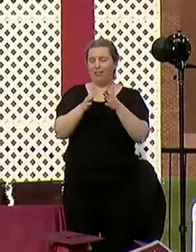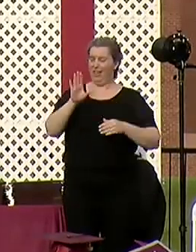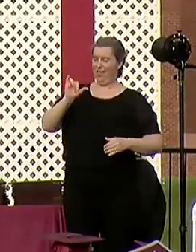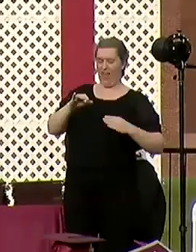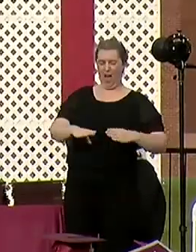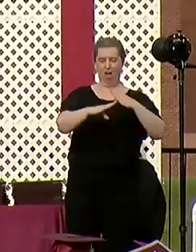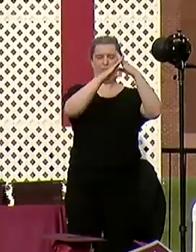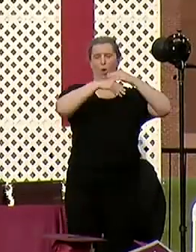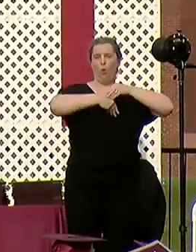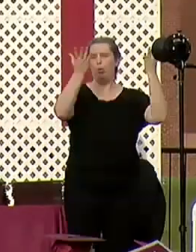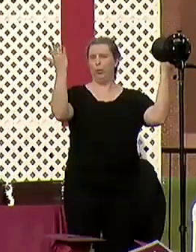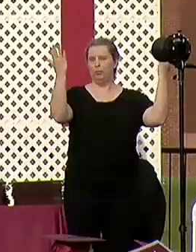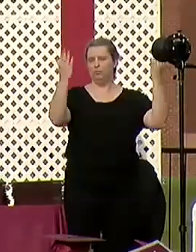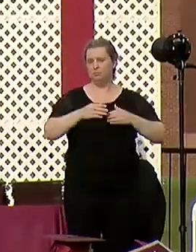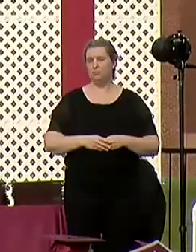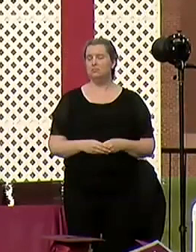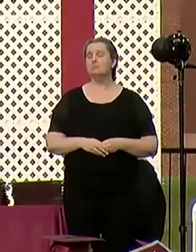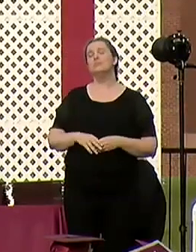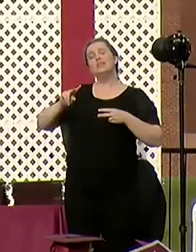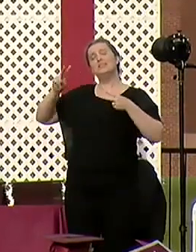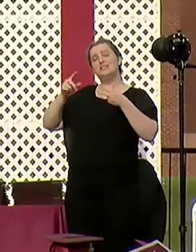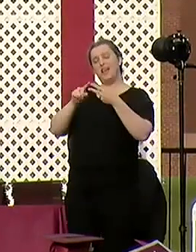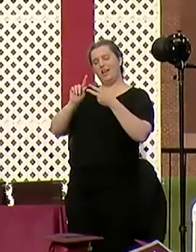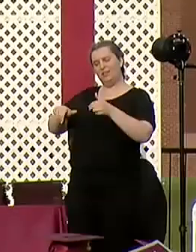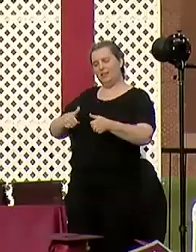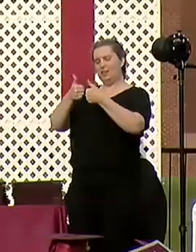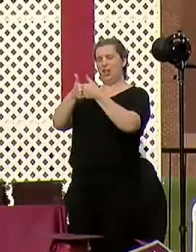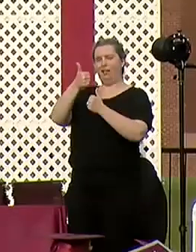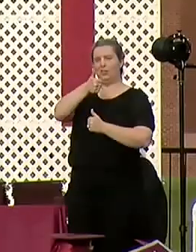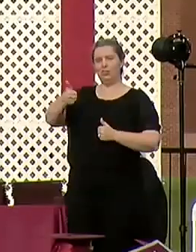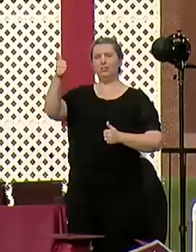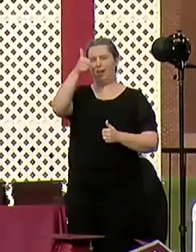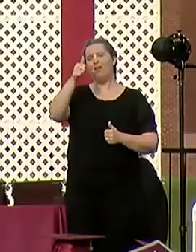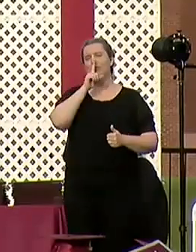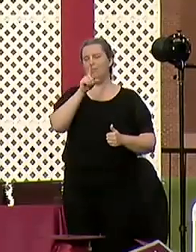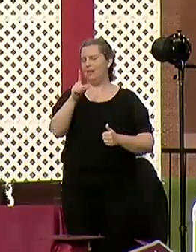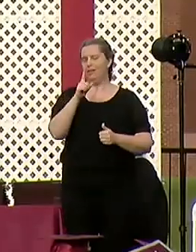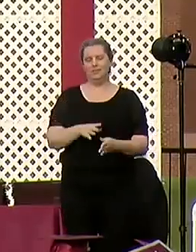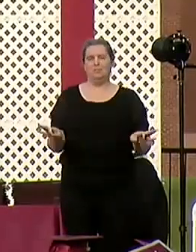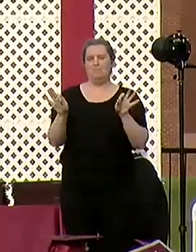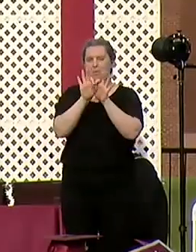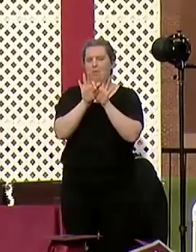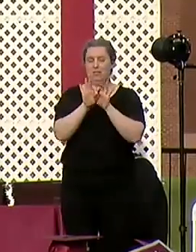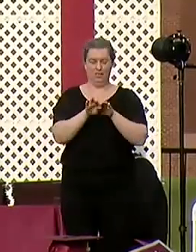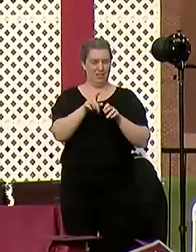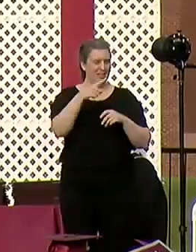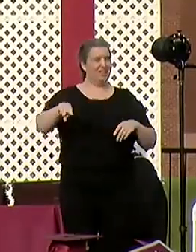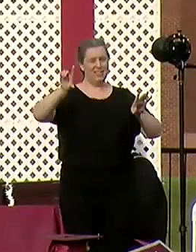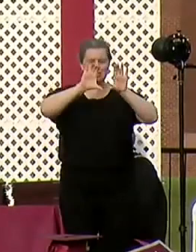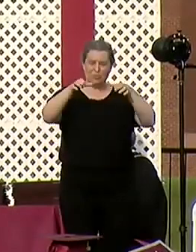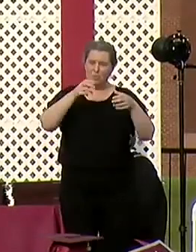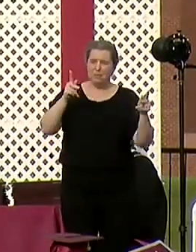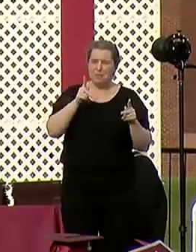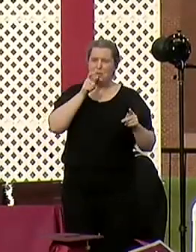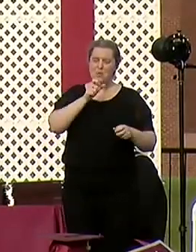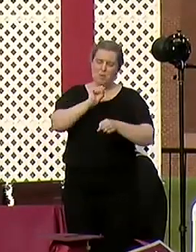we sailed right through it. Second, challenging yourself pays off. I've never met a more hardworking and ambitious group of people than